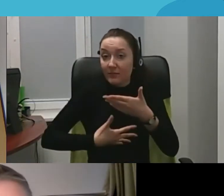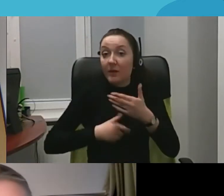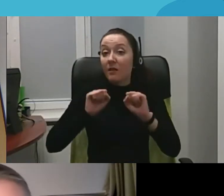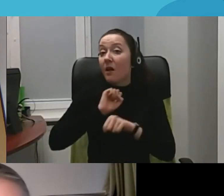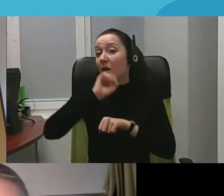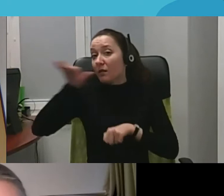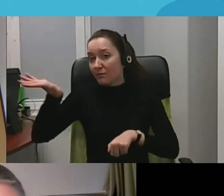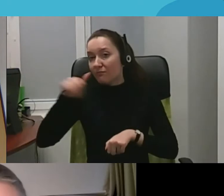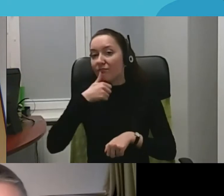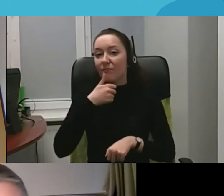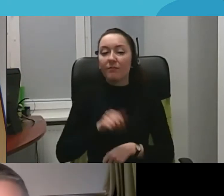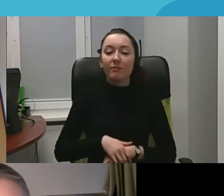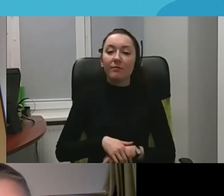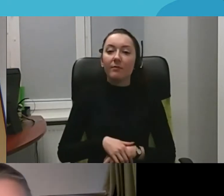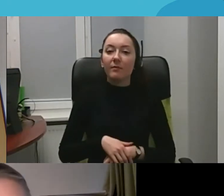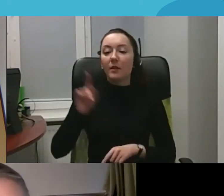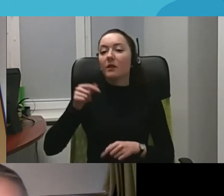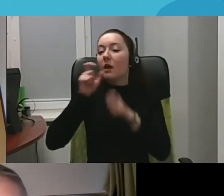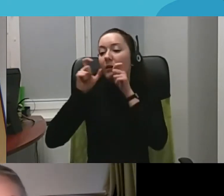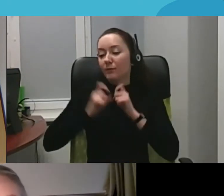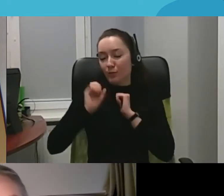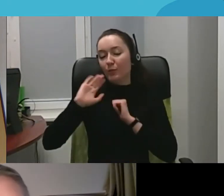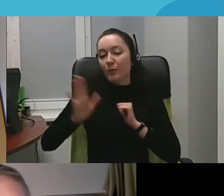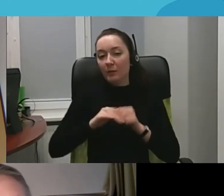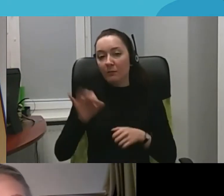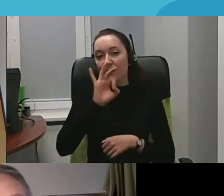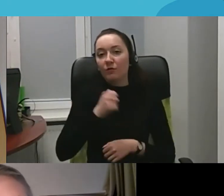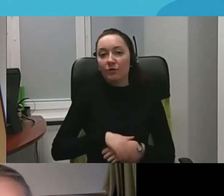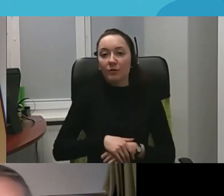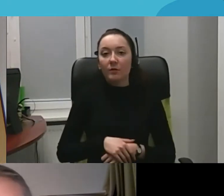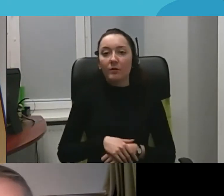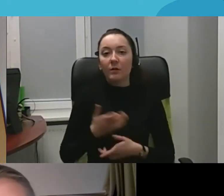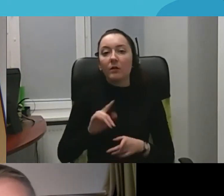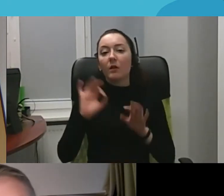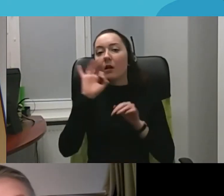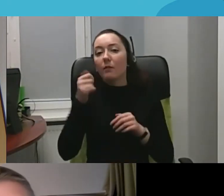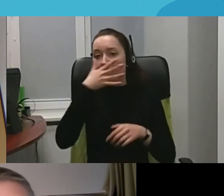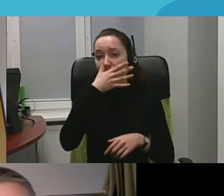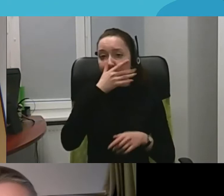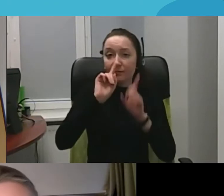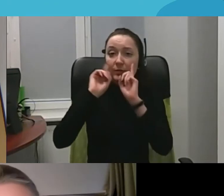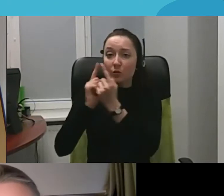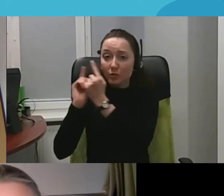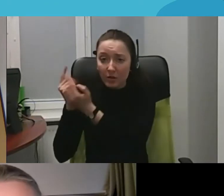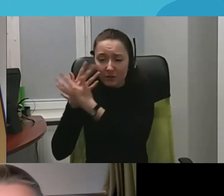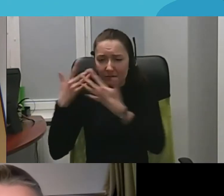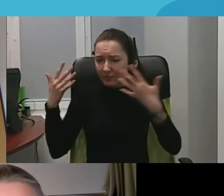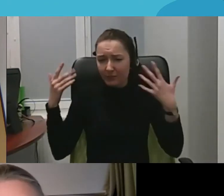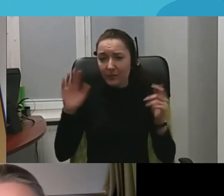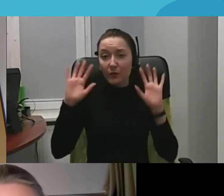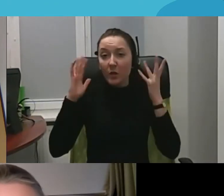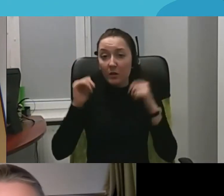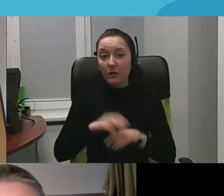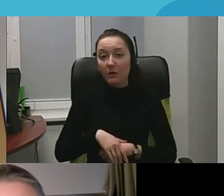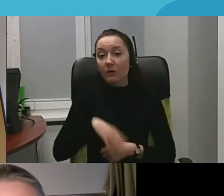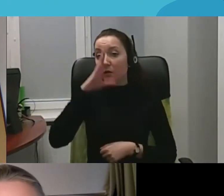the working group on arbitrary detentions, etc. So it is good because it forces the government to justify itself for its actions